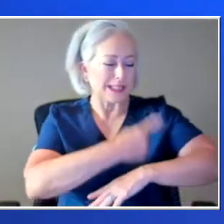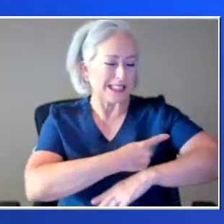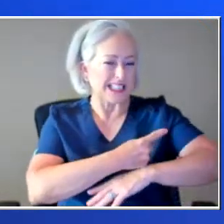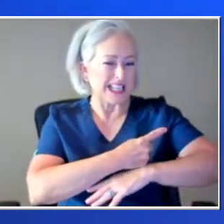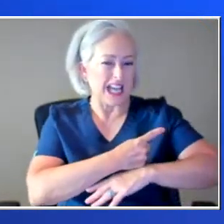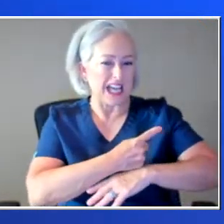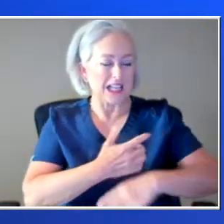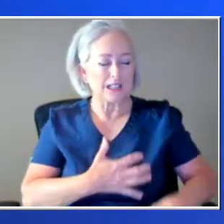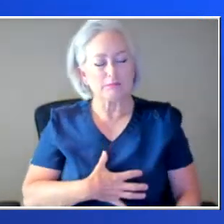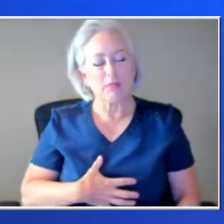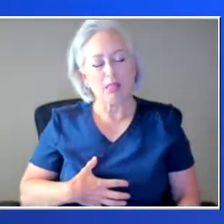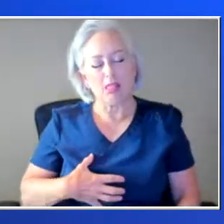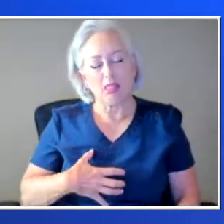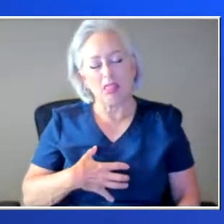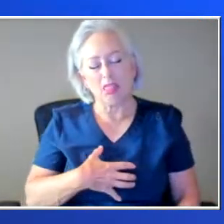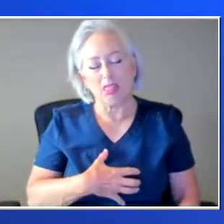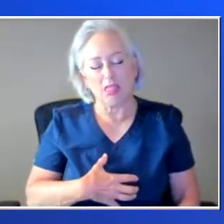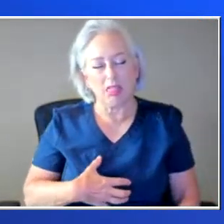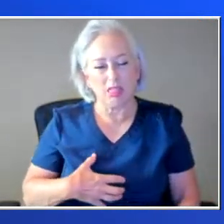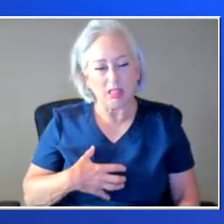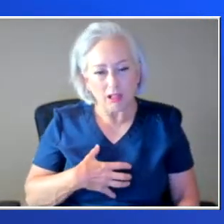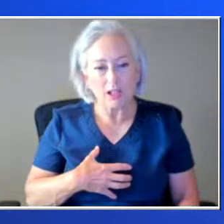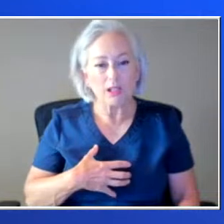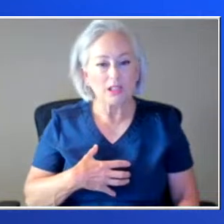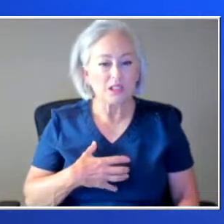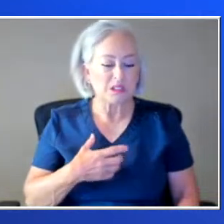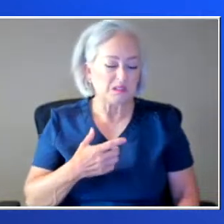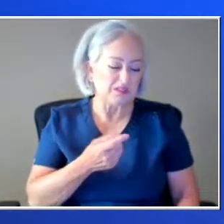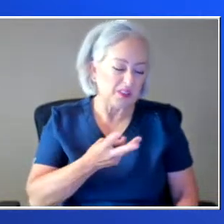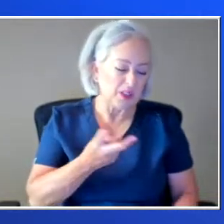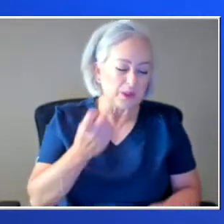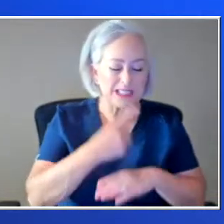nauseated, maybe, a couple of days. But